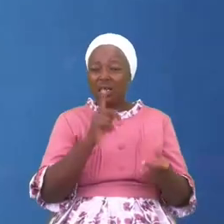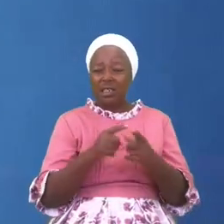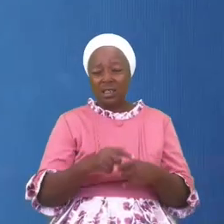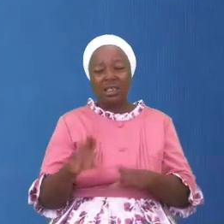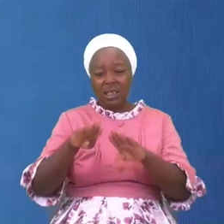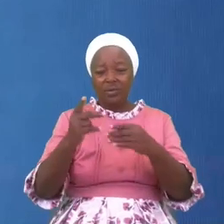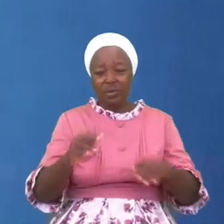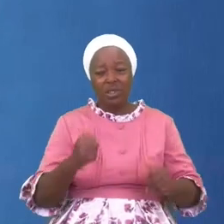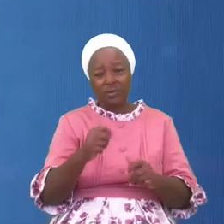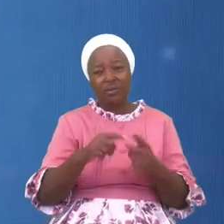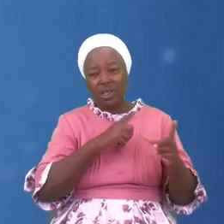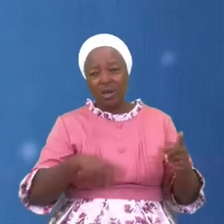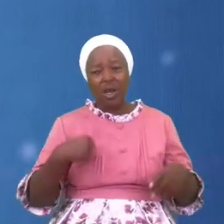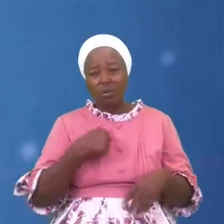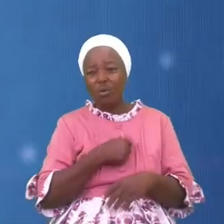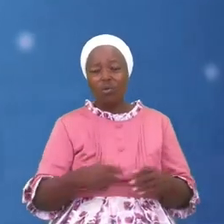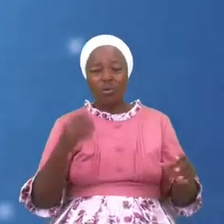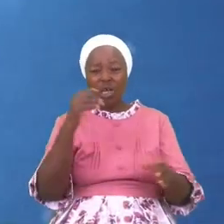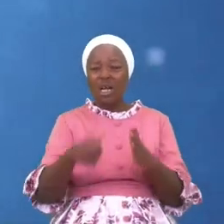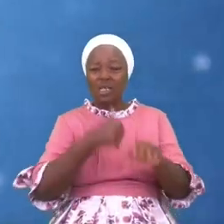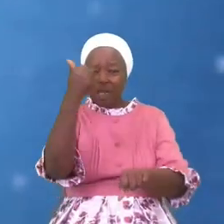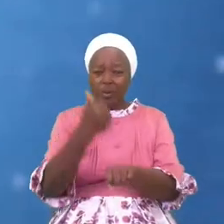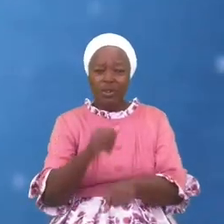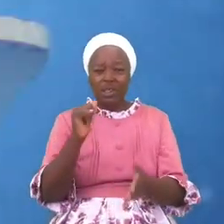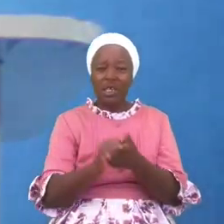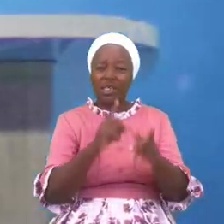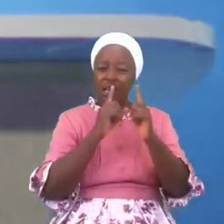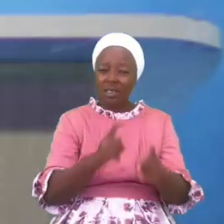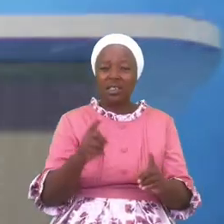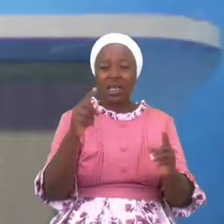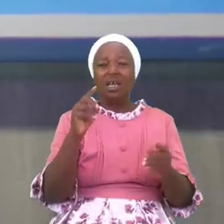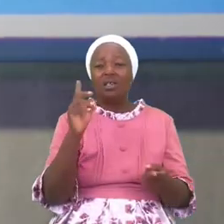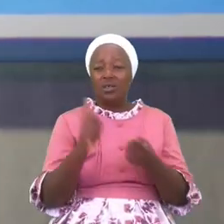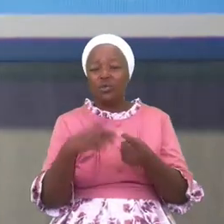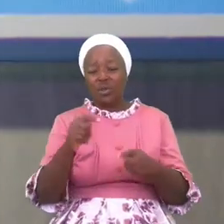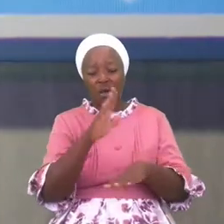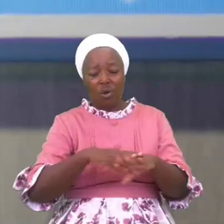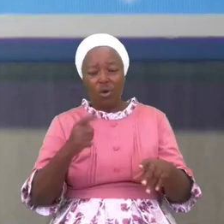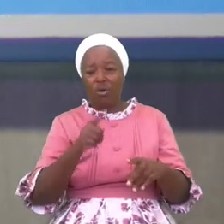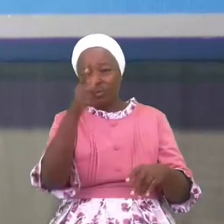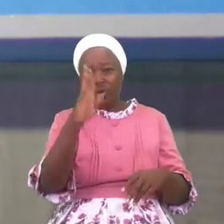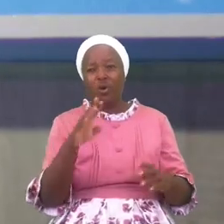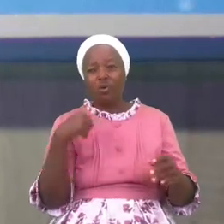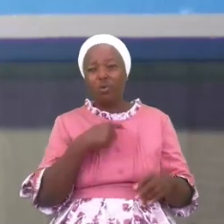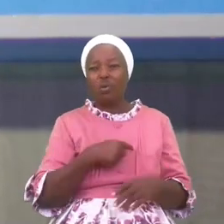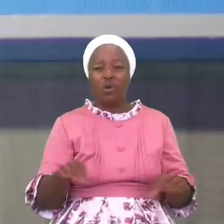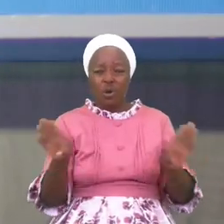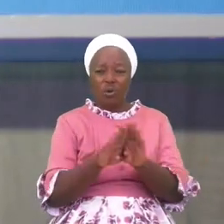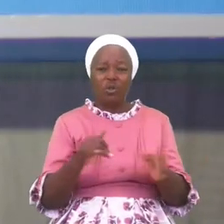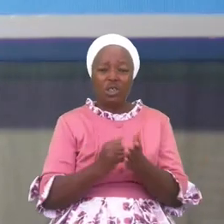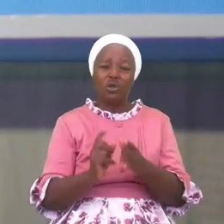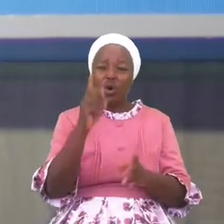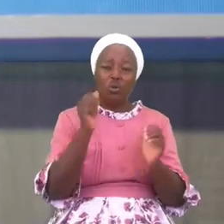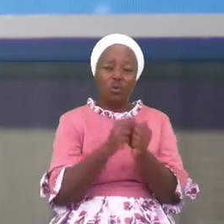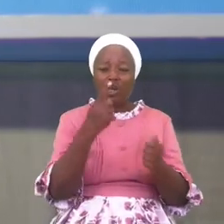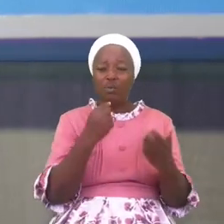that your answer to the call of God. We're going to seal it so that the word of God will be fulfilled in